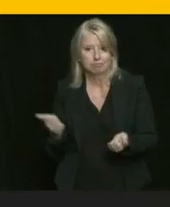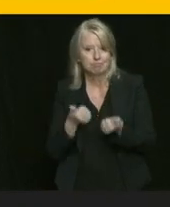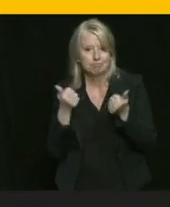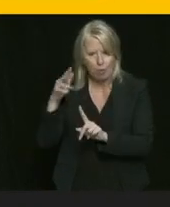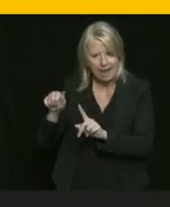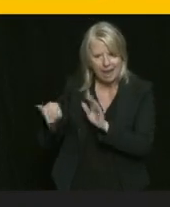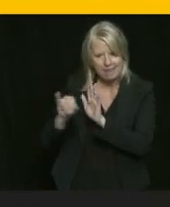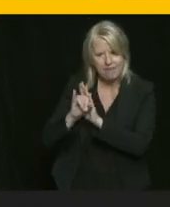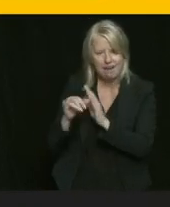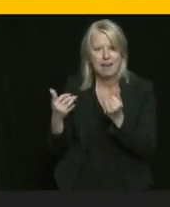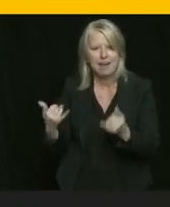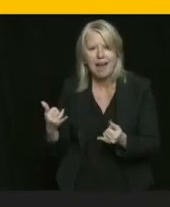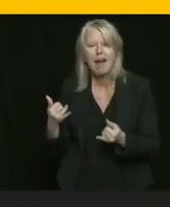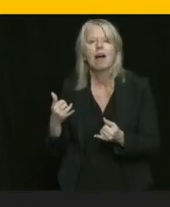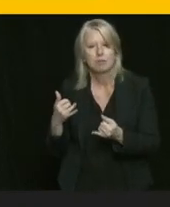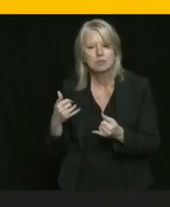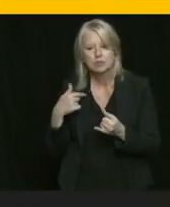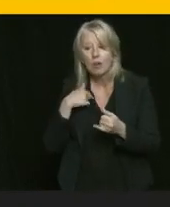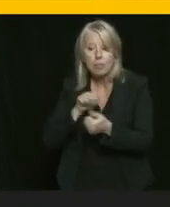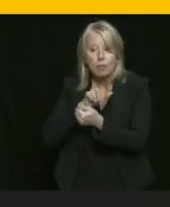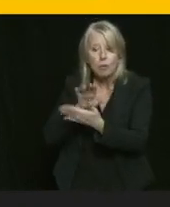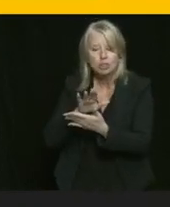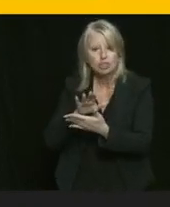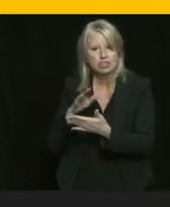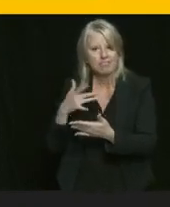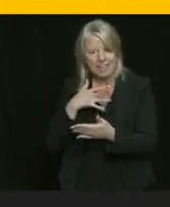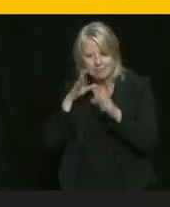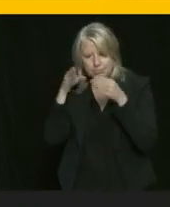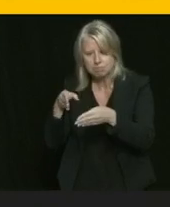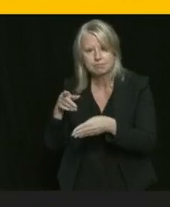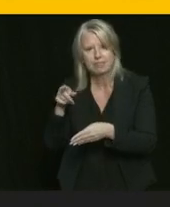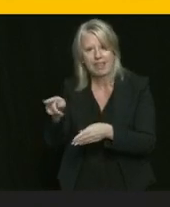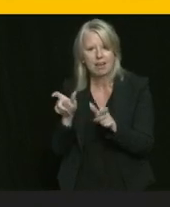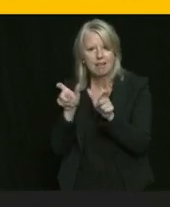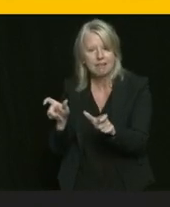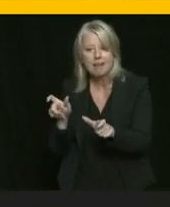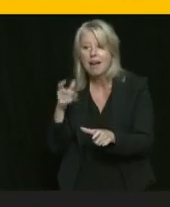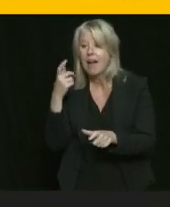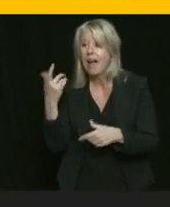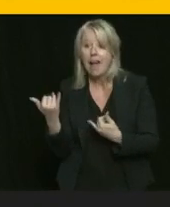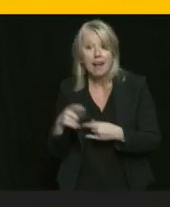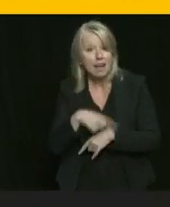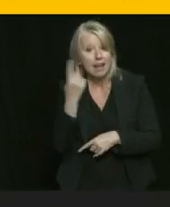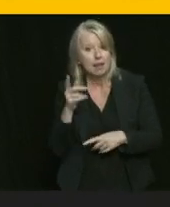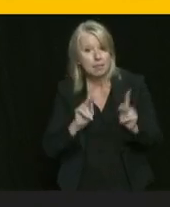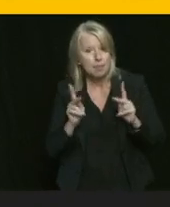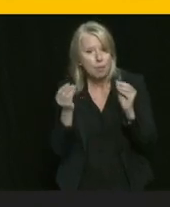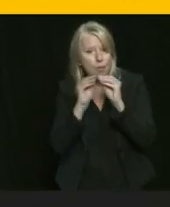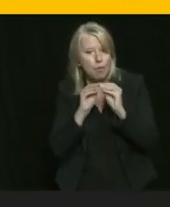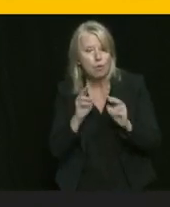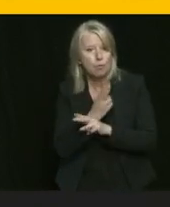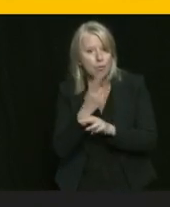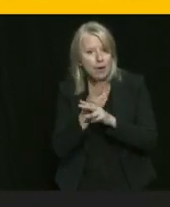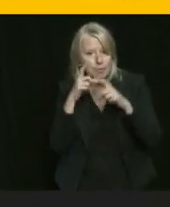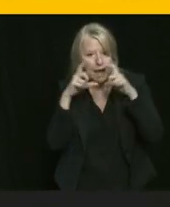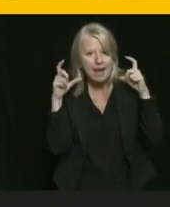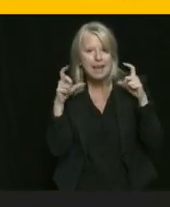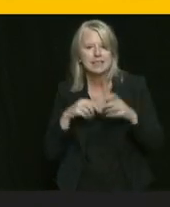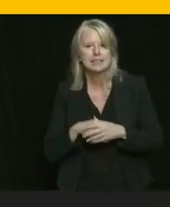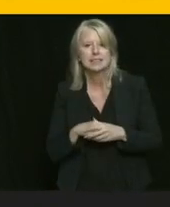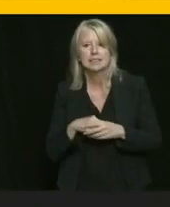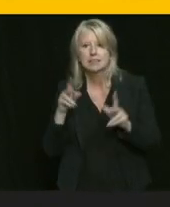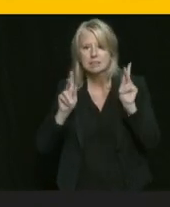download it. Approach is more targeted. And people are wearing masks more. More people are using the COVID